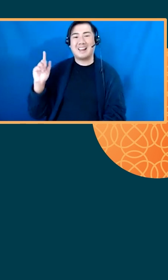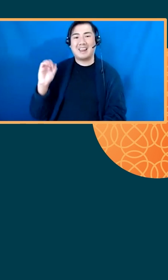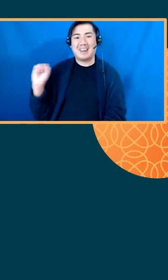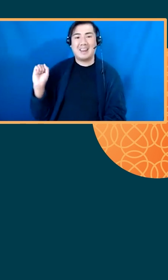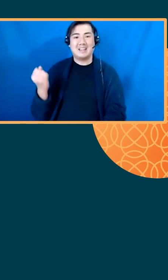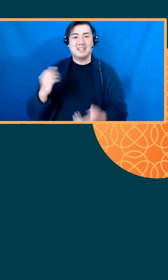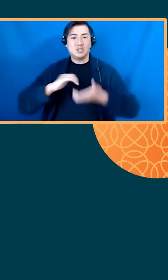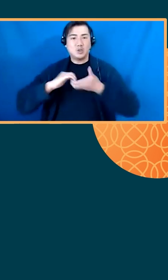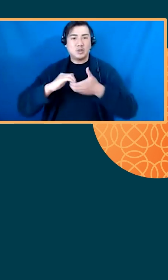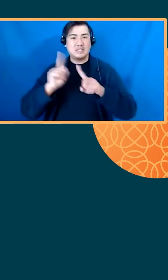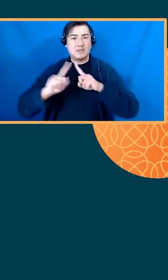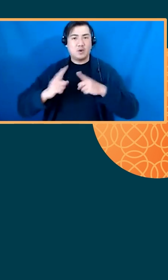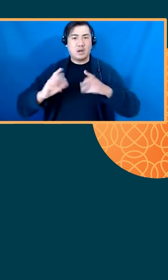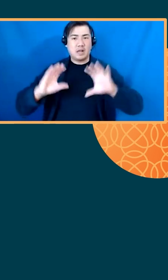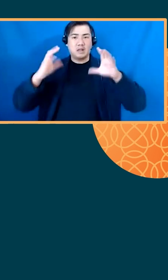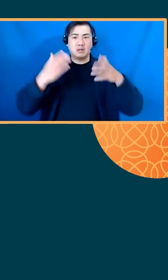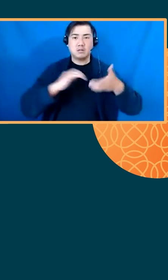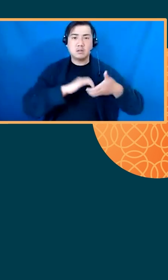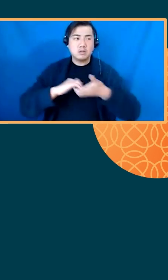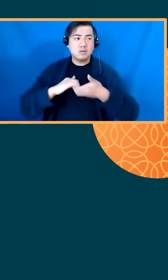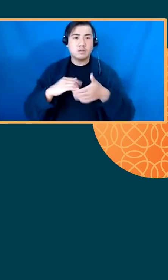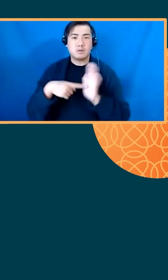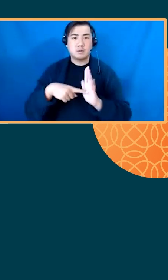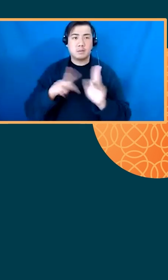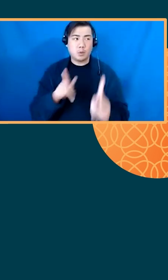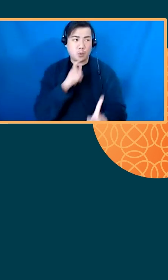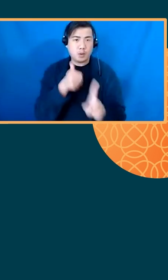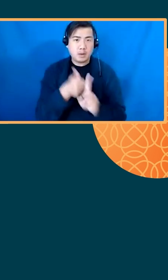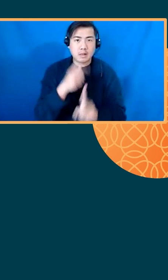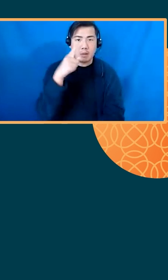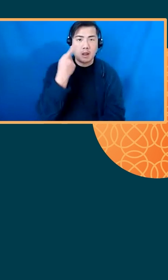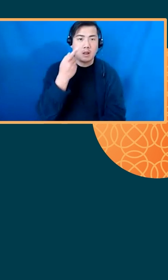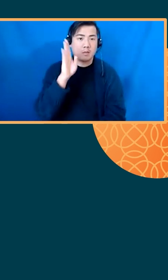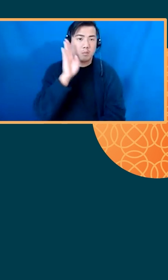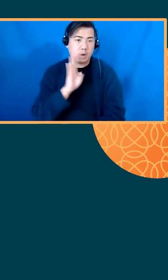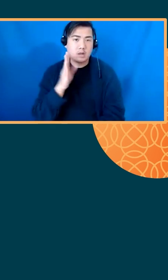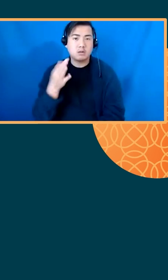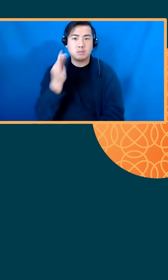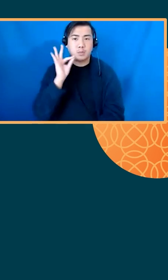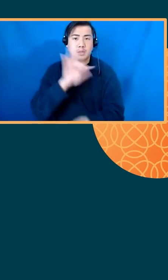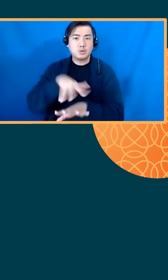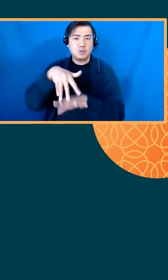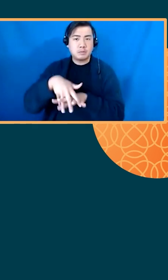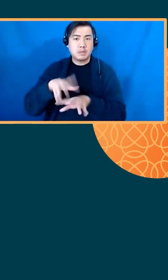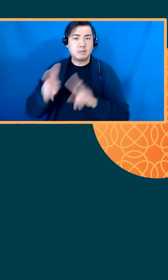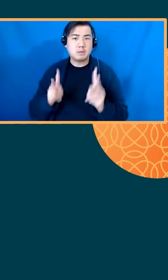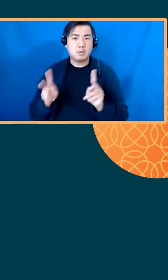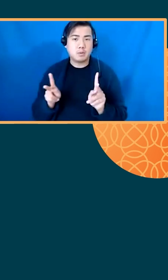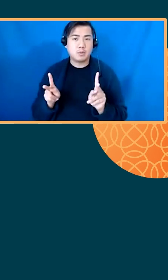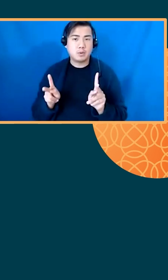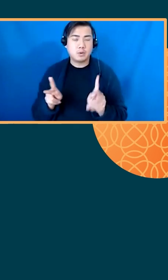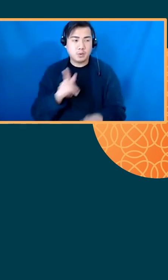of us that are, Black and brown, Indigenous folk that had